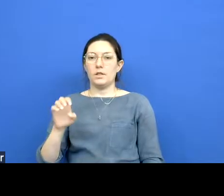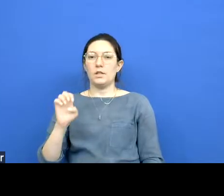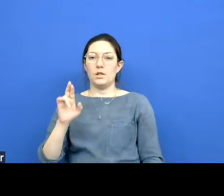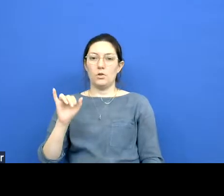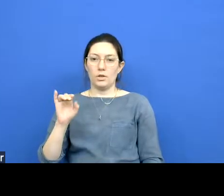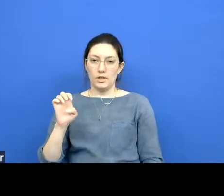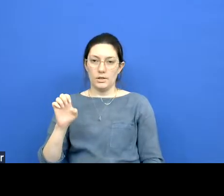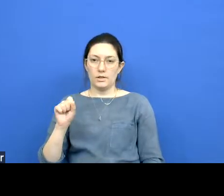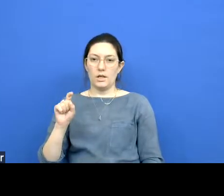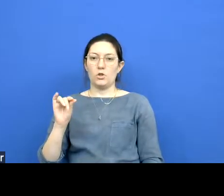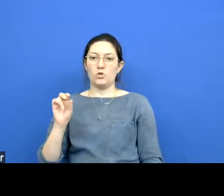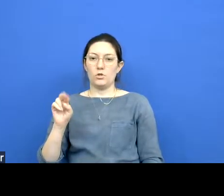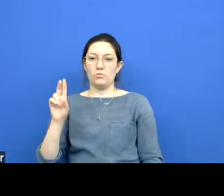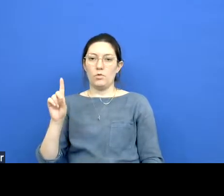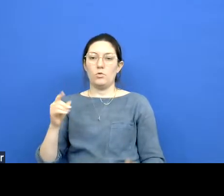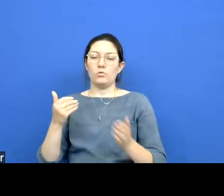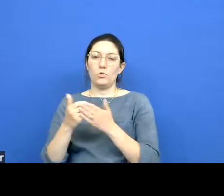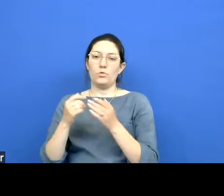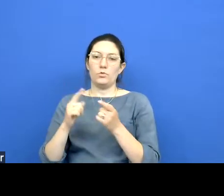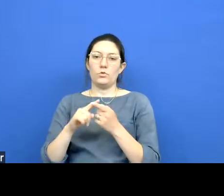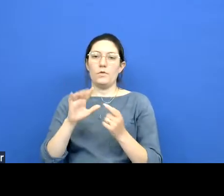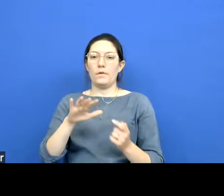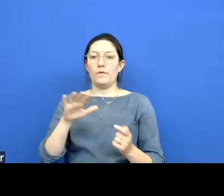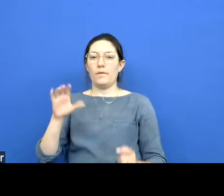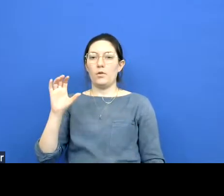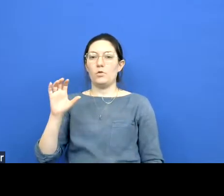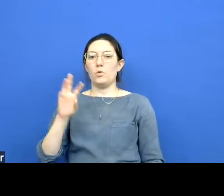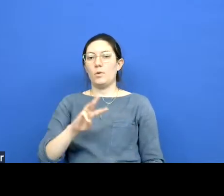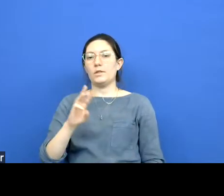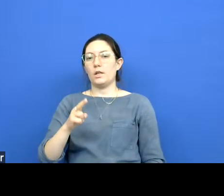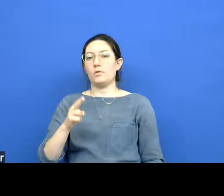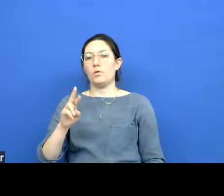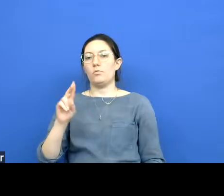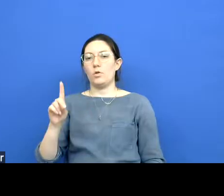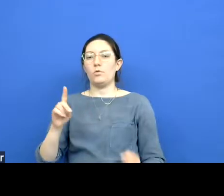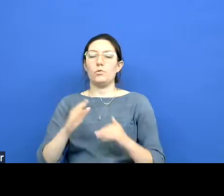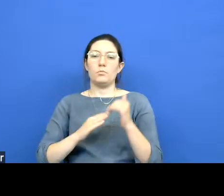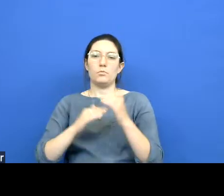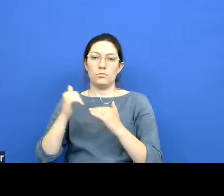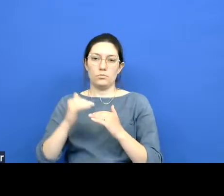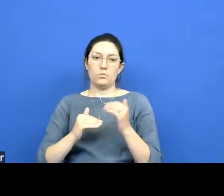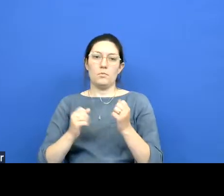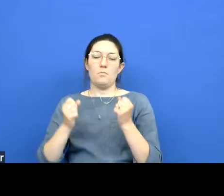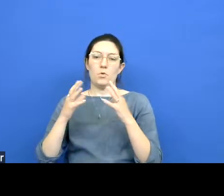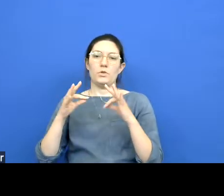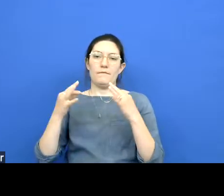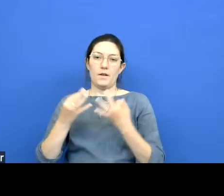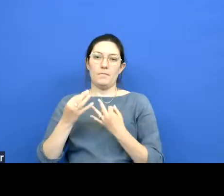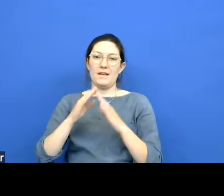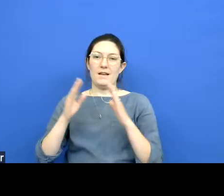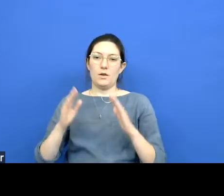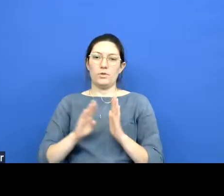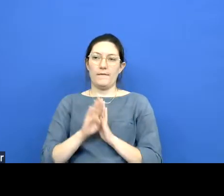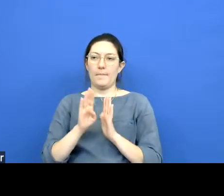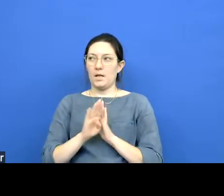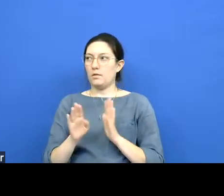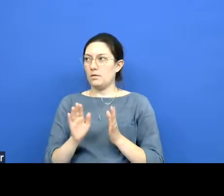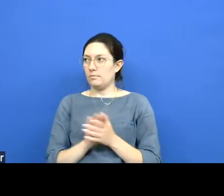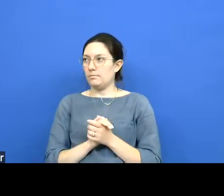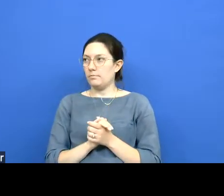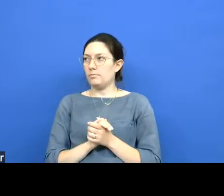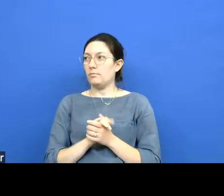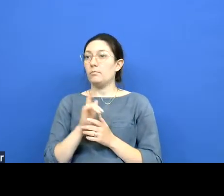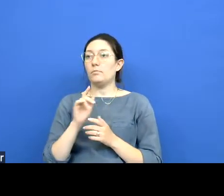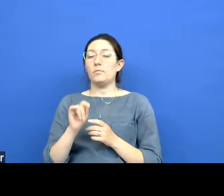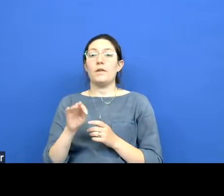Road, near 5500 West Henrietta Road, to construct a multi-family housing development. For those